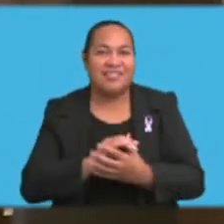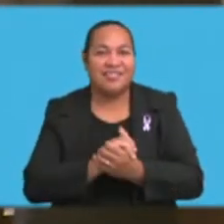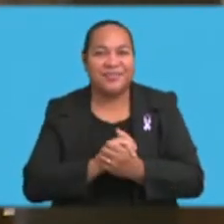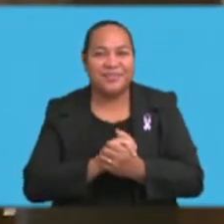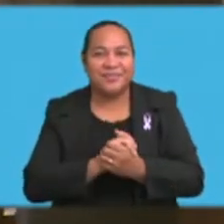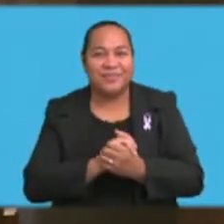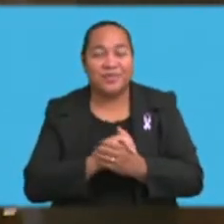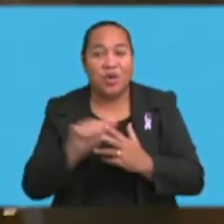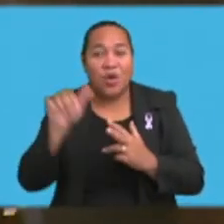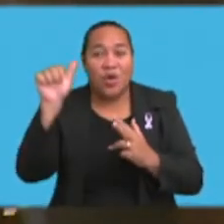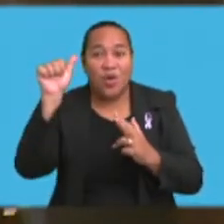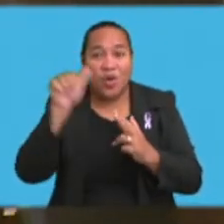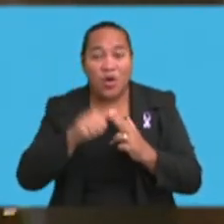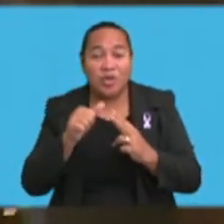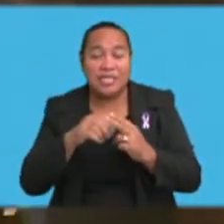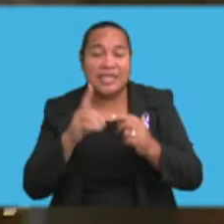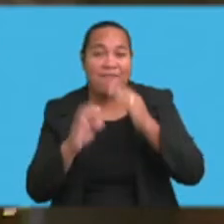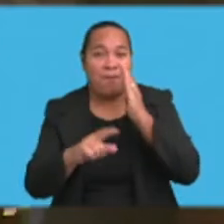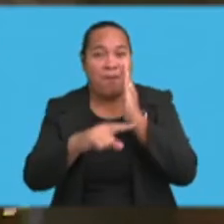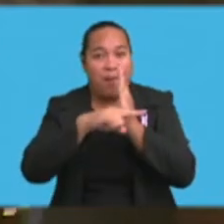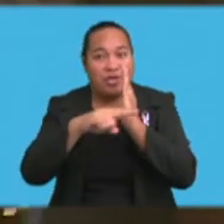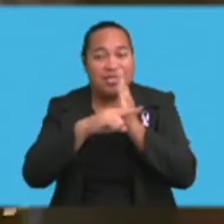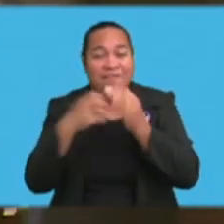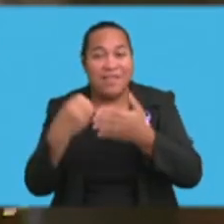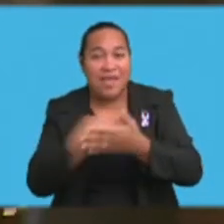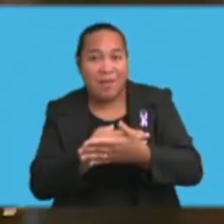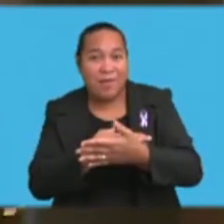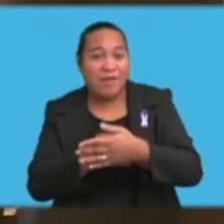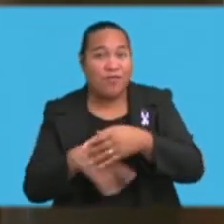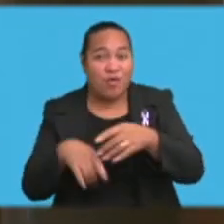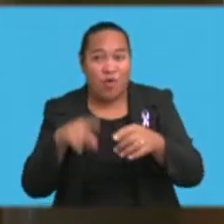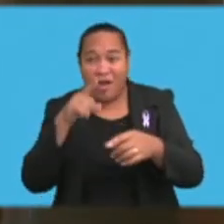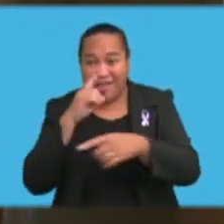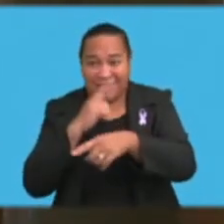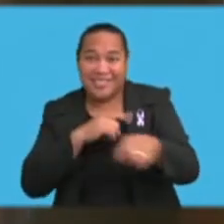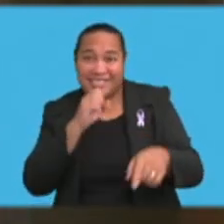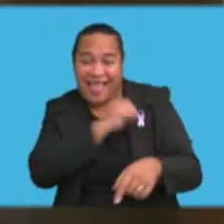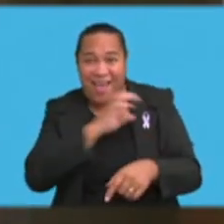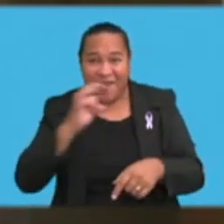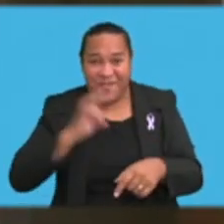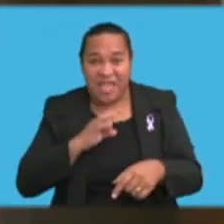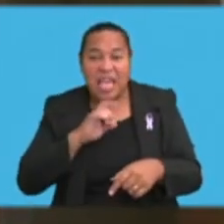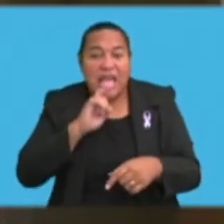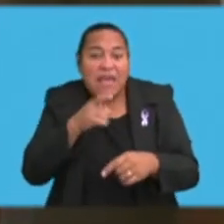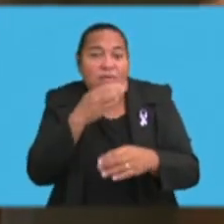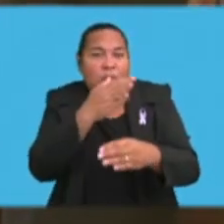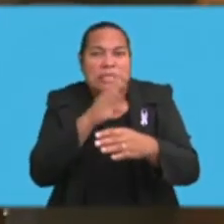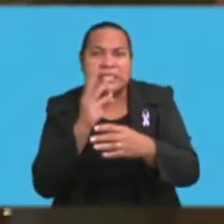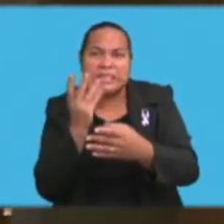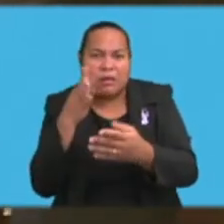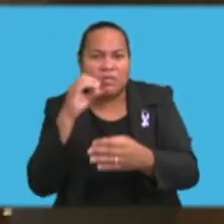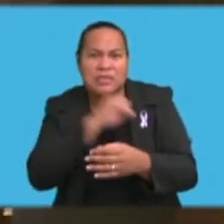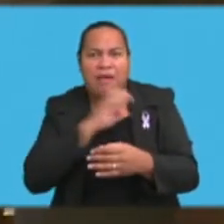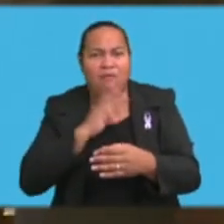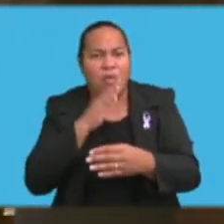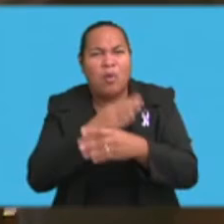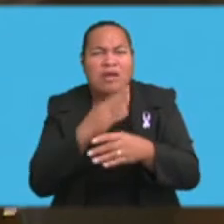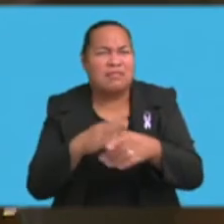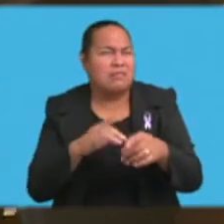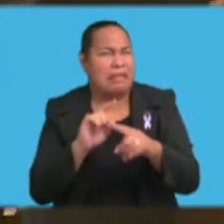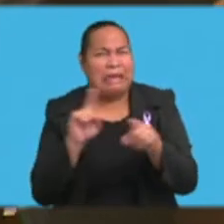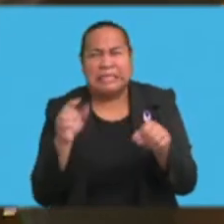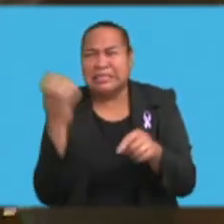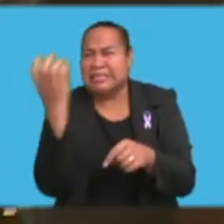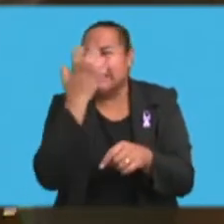It also has a positive impact on the motivation of employees. If employees are working in an environment in which they know that their lives will not be harmed, it is